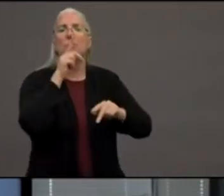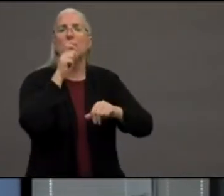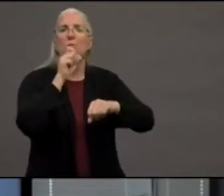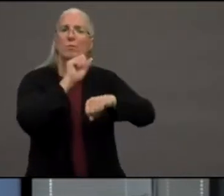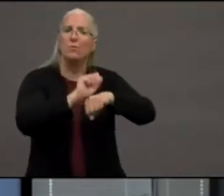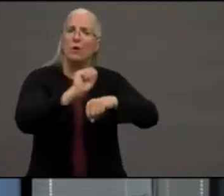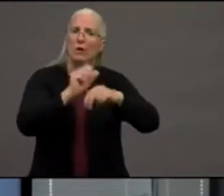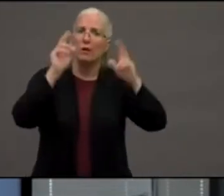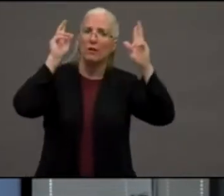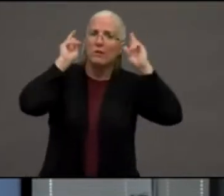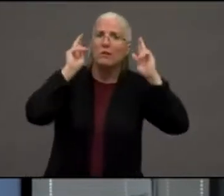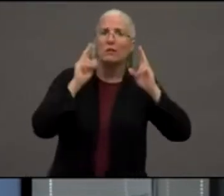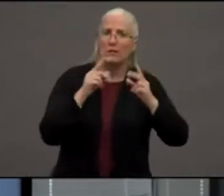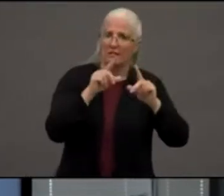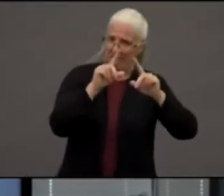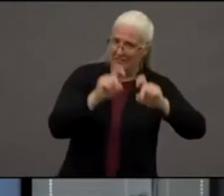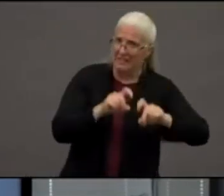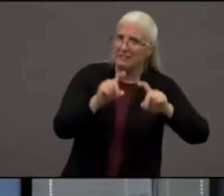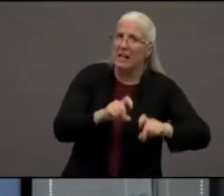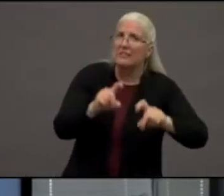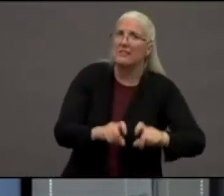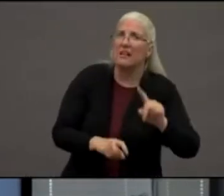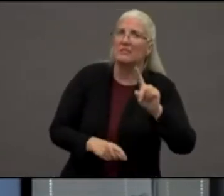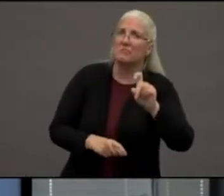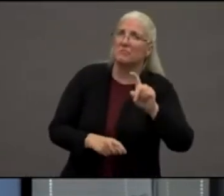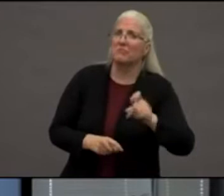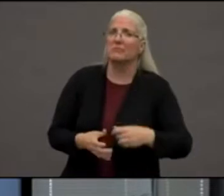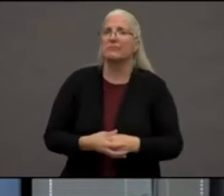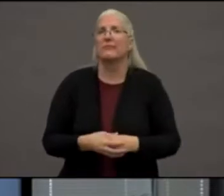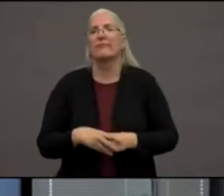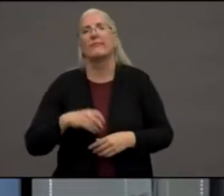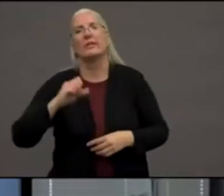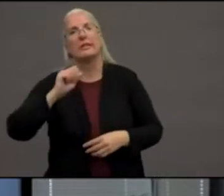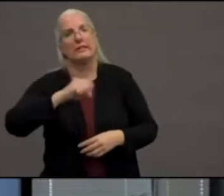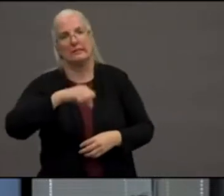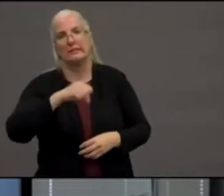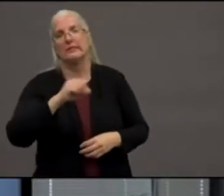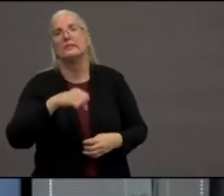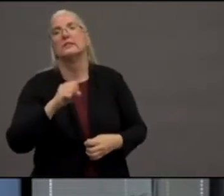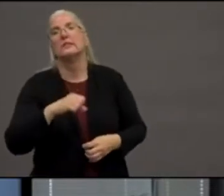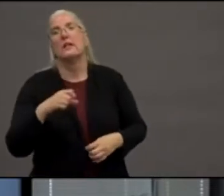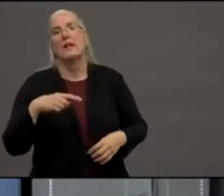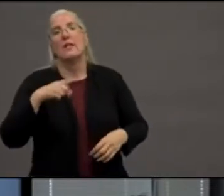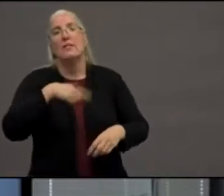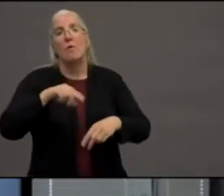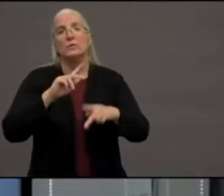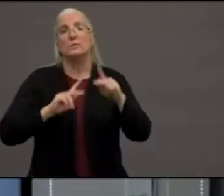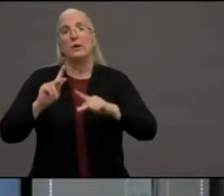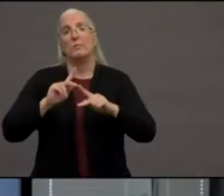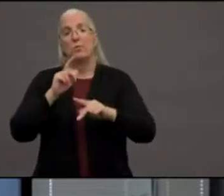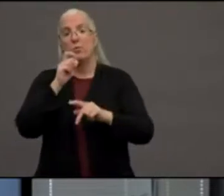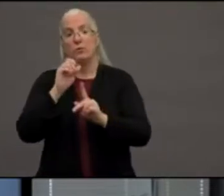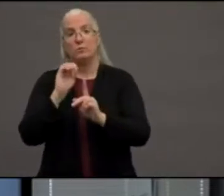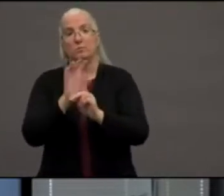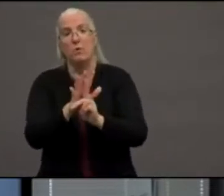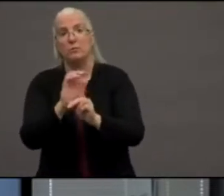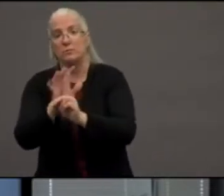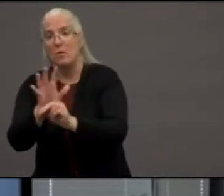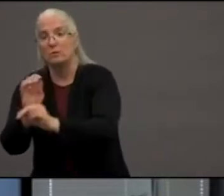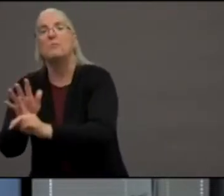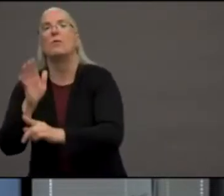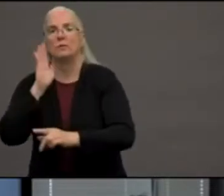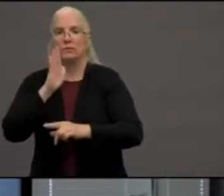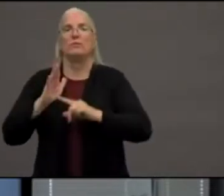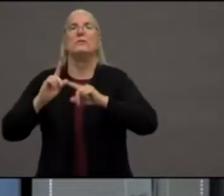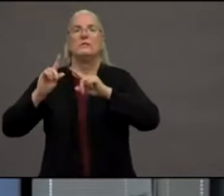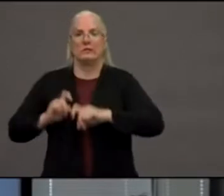So now that hair salons are open, these employees are going to be exposed to people on a very regular basis. So we are